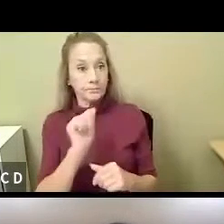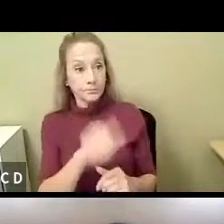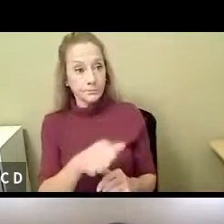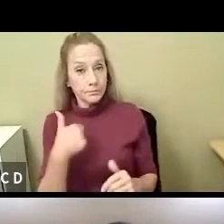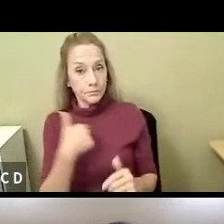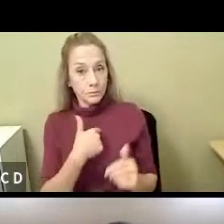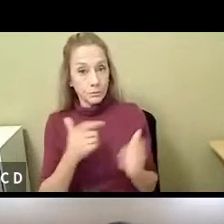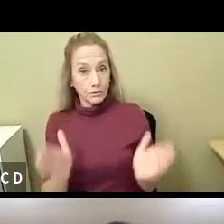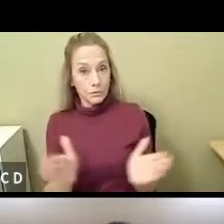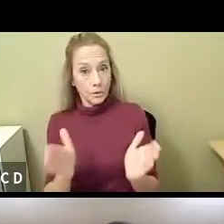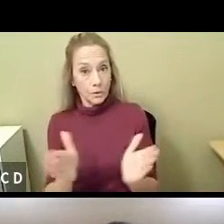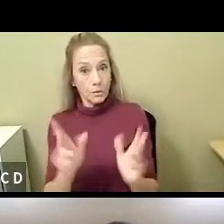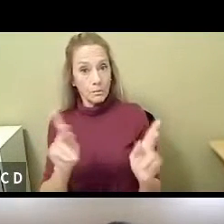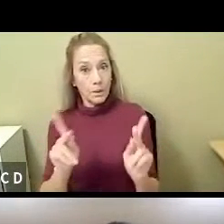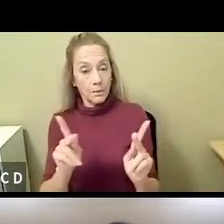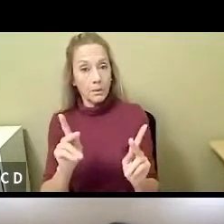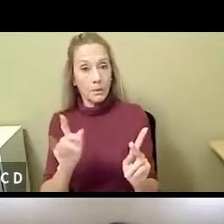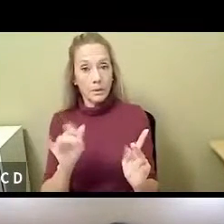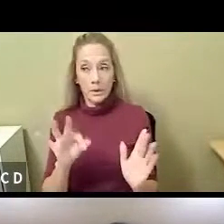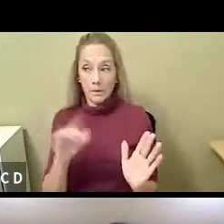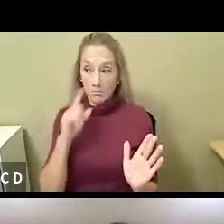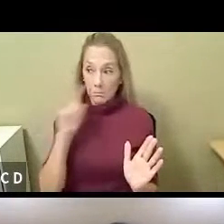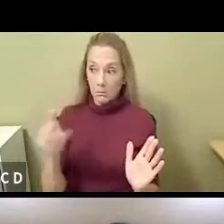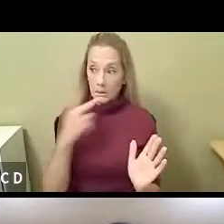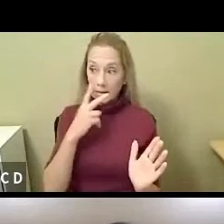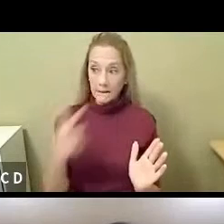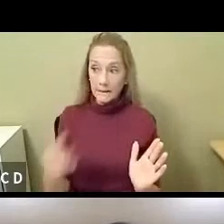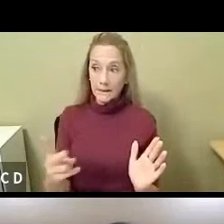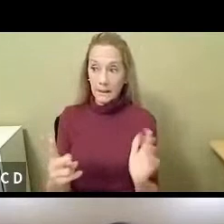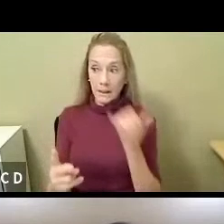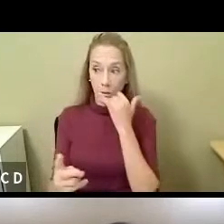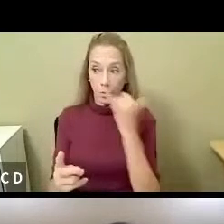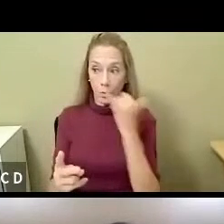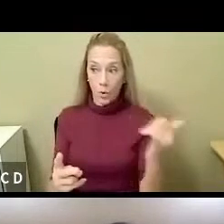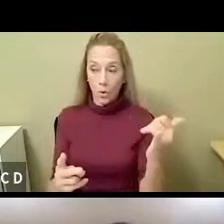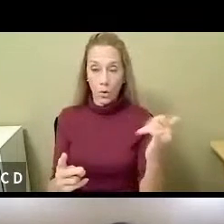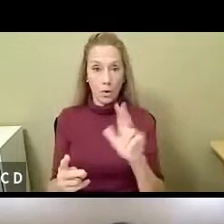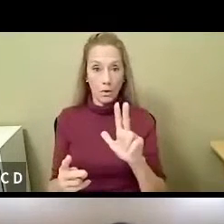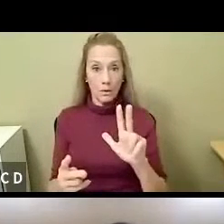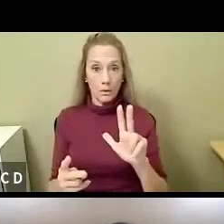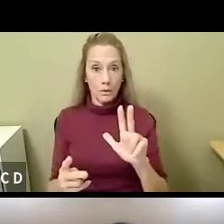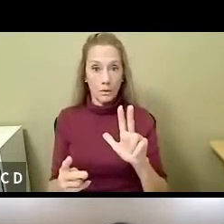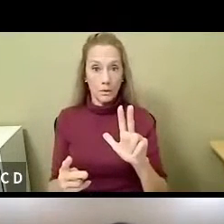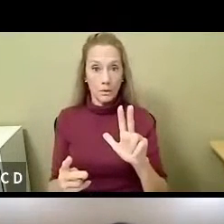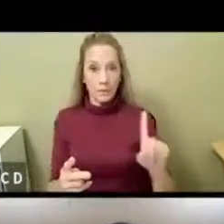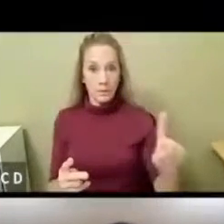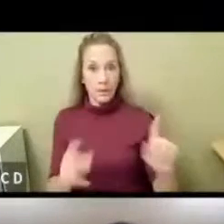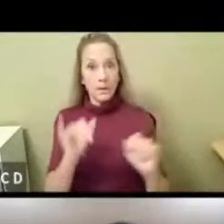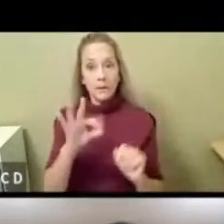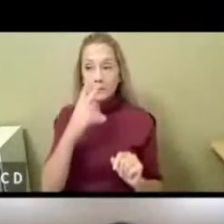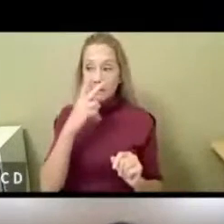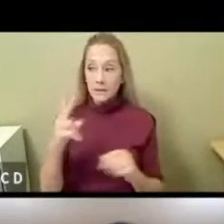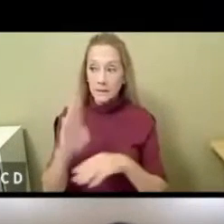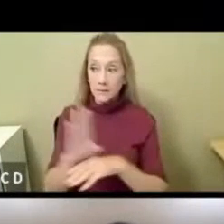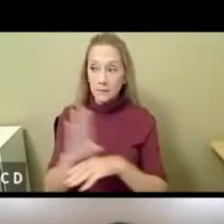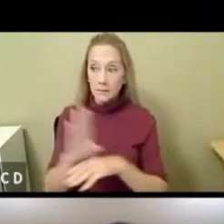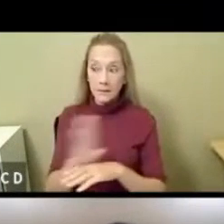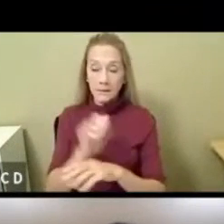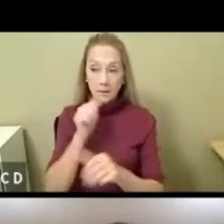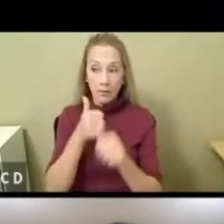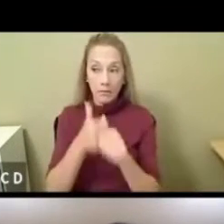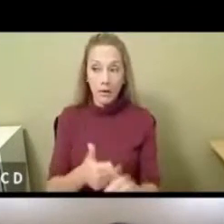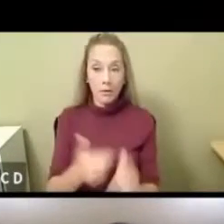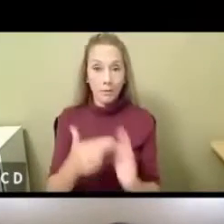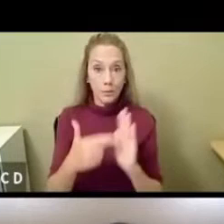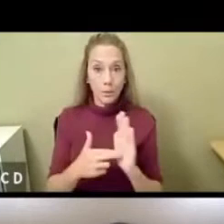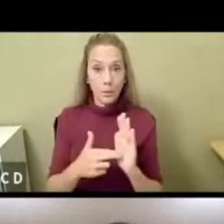dial 311 if they do observe somebody in a business in violation, because even though it's just